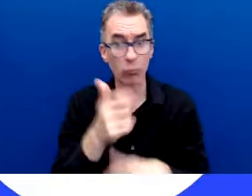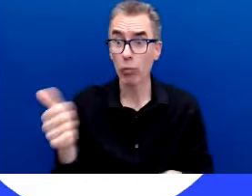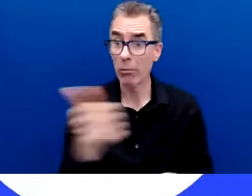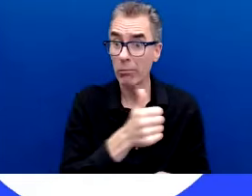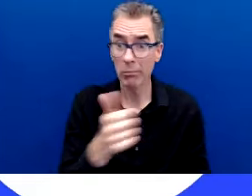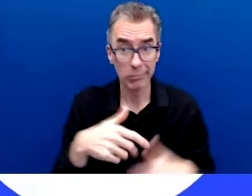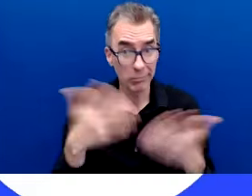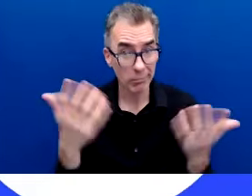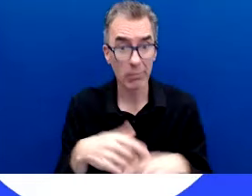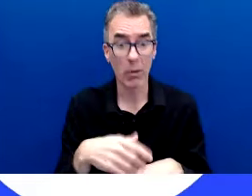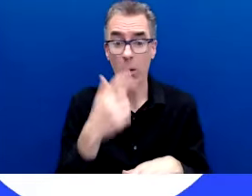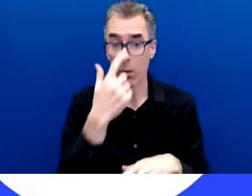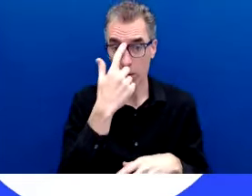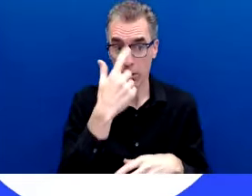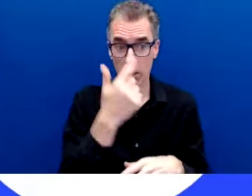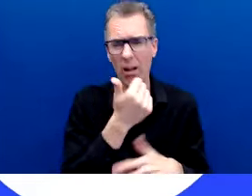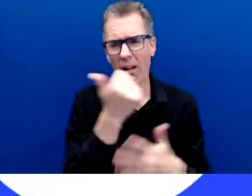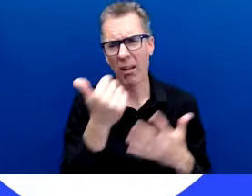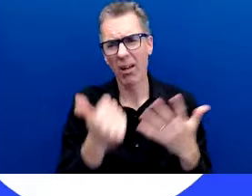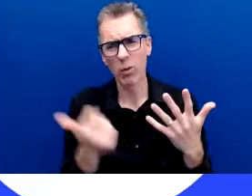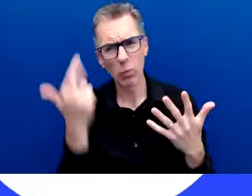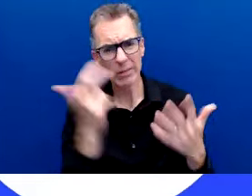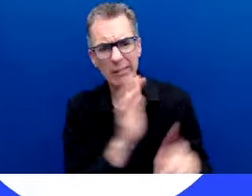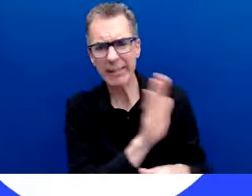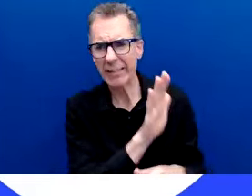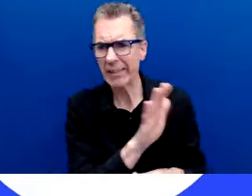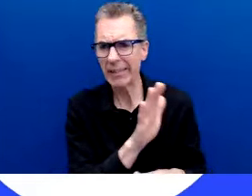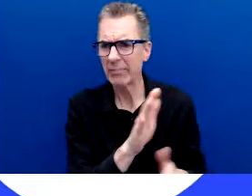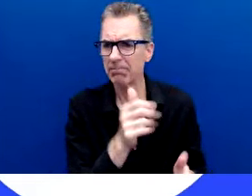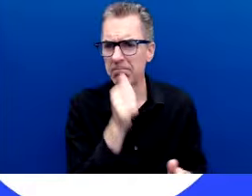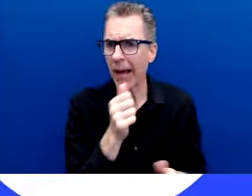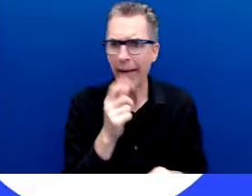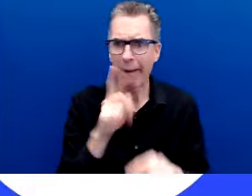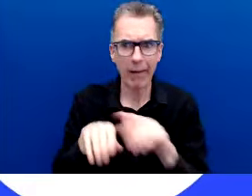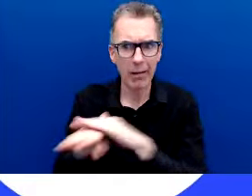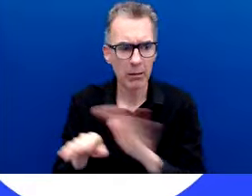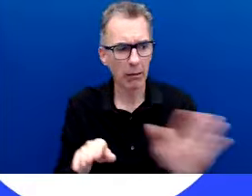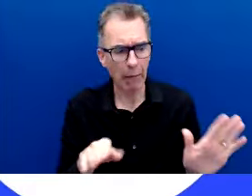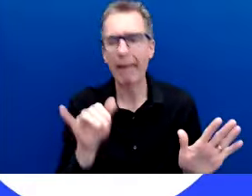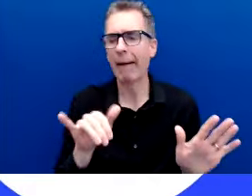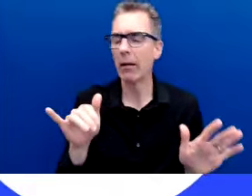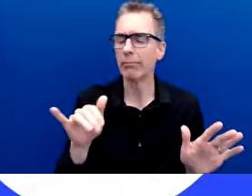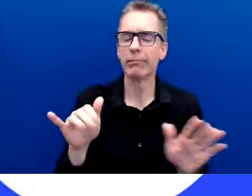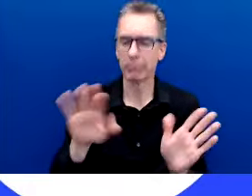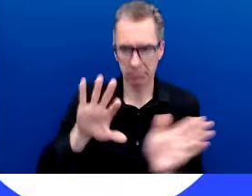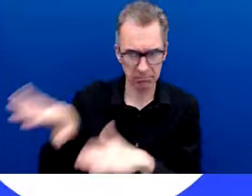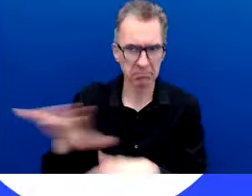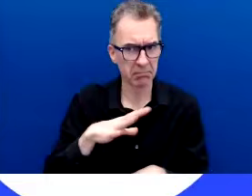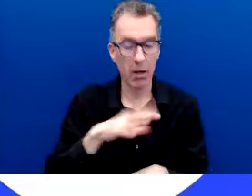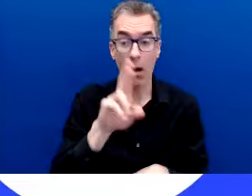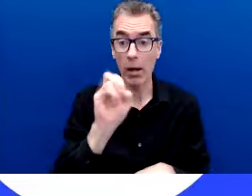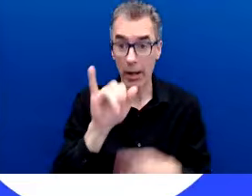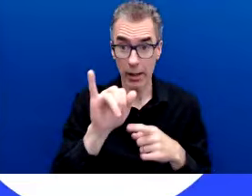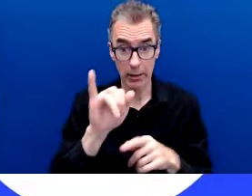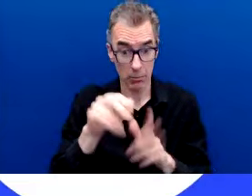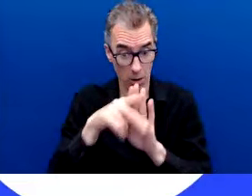be any number of factors. So RSI is helping us to make sure that those students have access to that